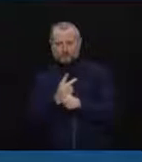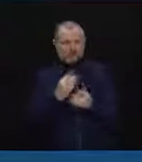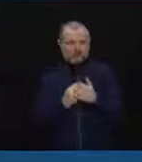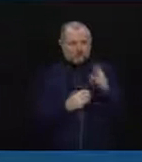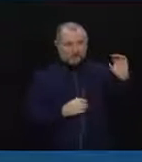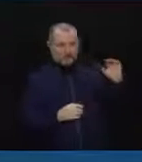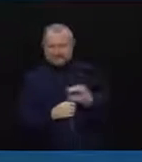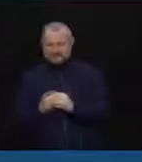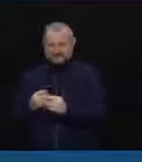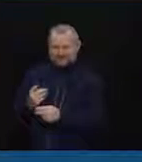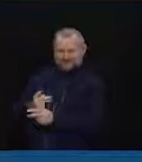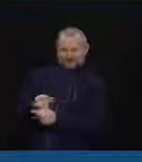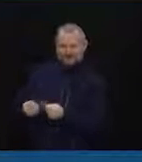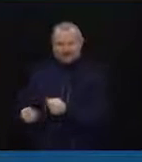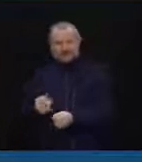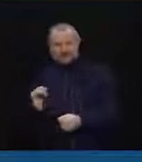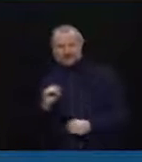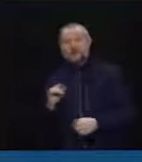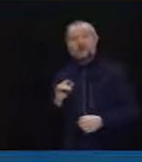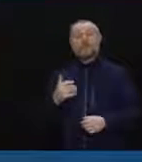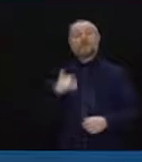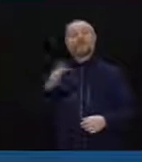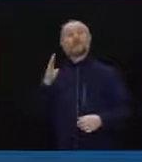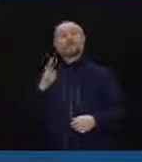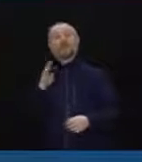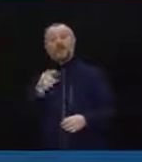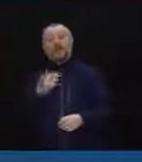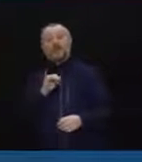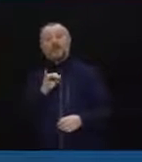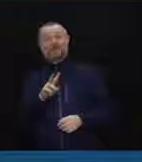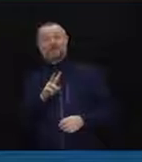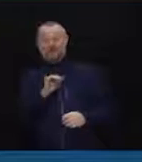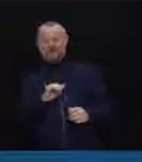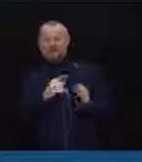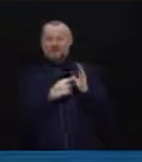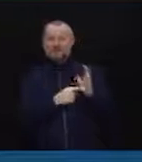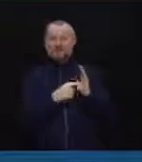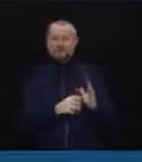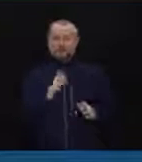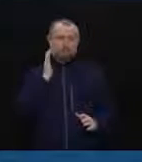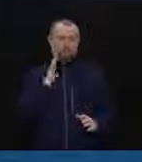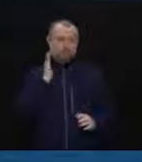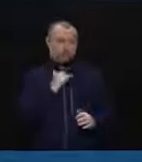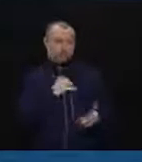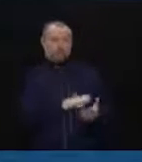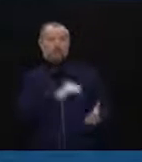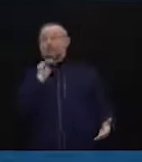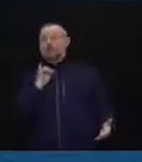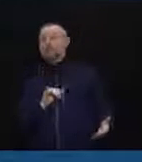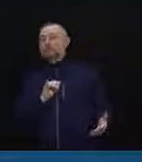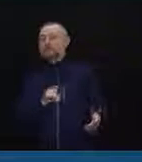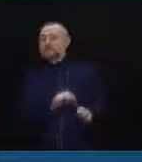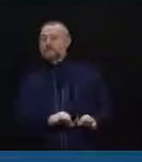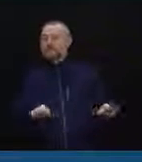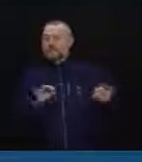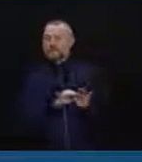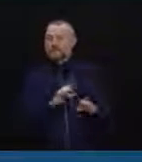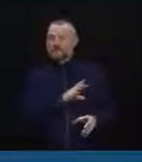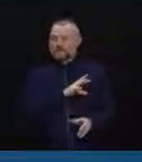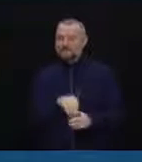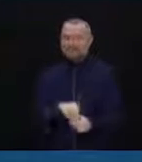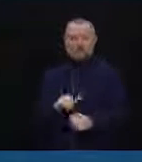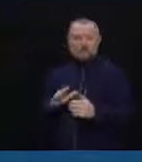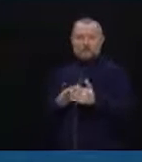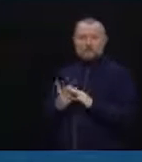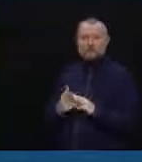conditions, HIV being a prime example, how important it is to involve the affected community in this work. So